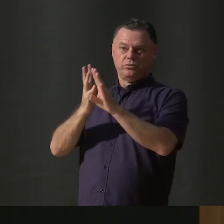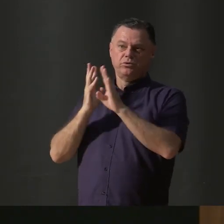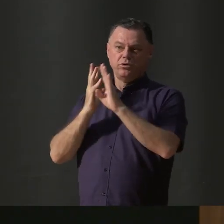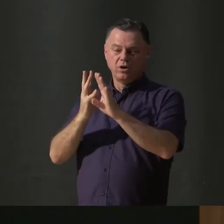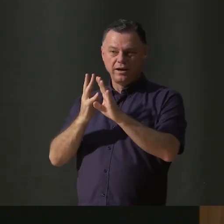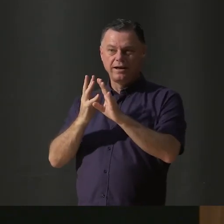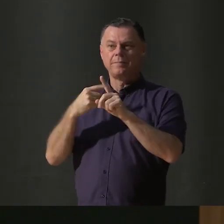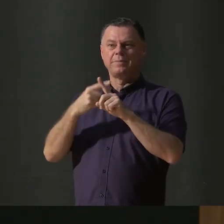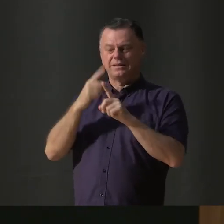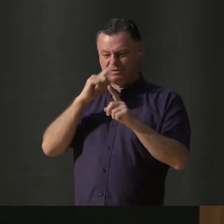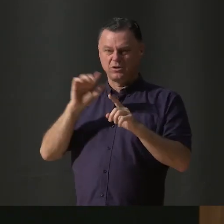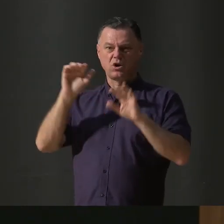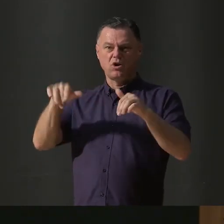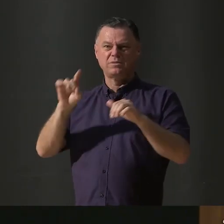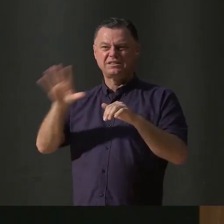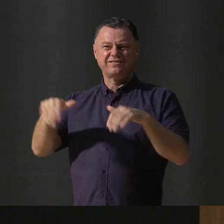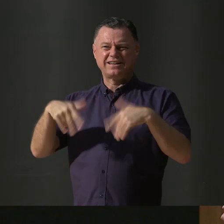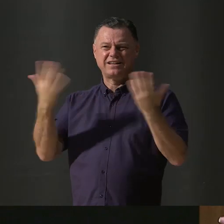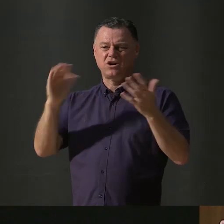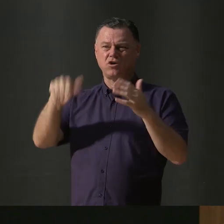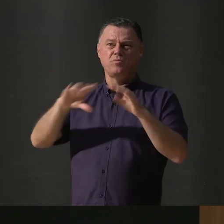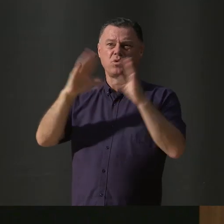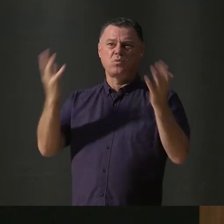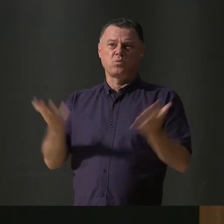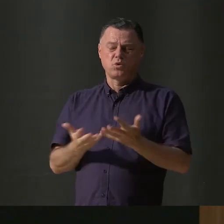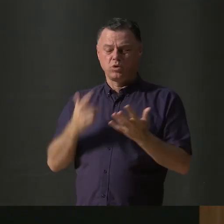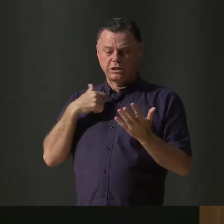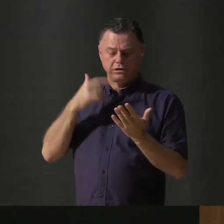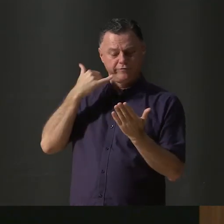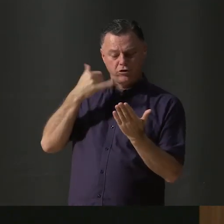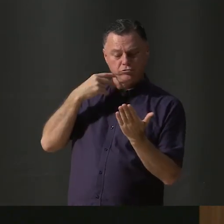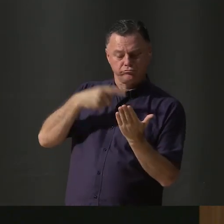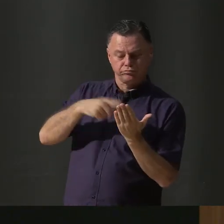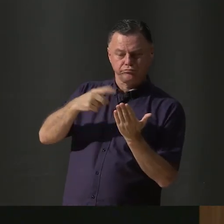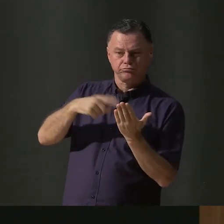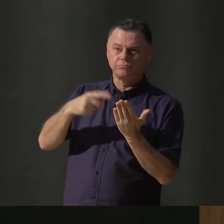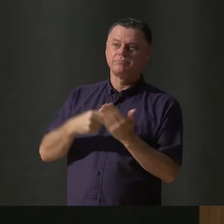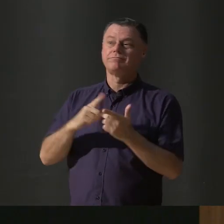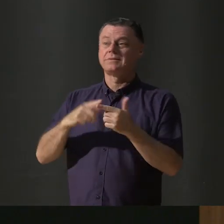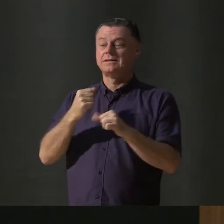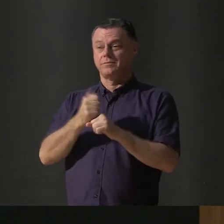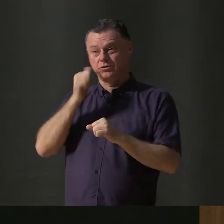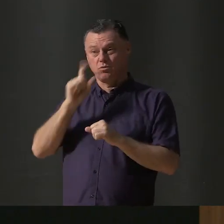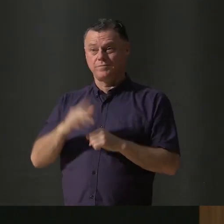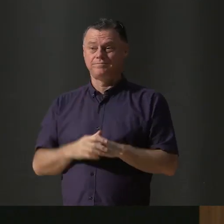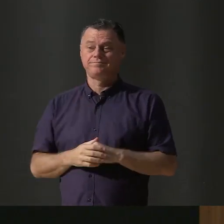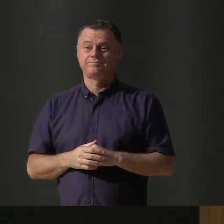doors, but as online users accessing them from anywhere in the world. For example,